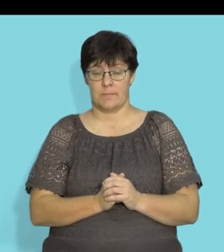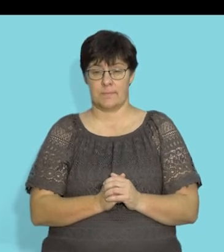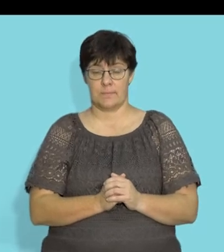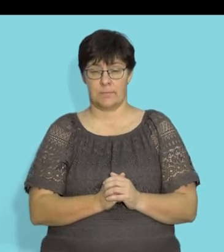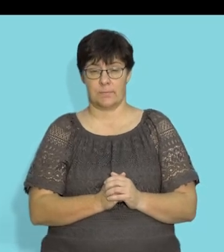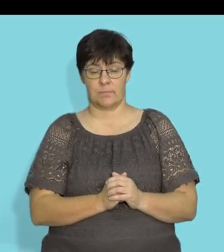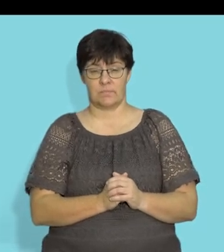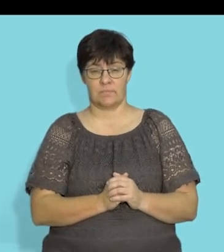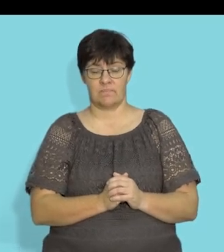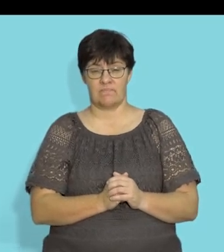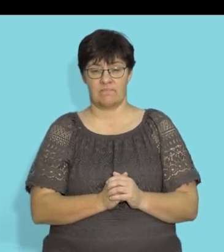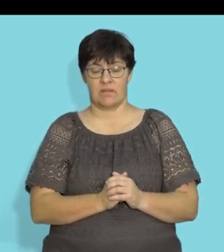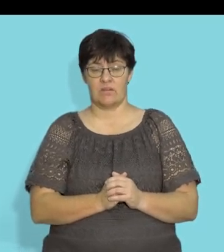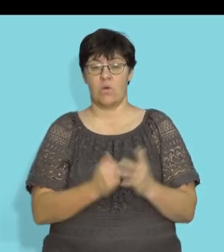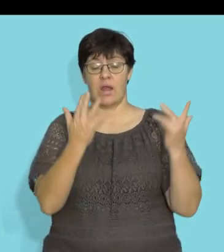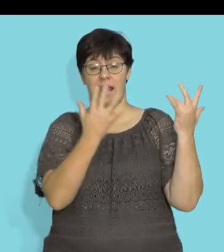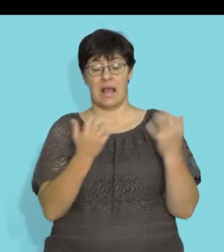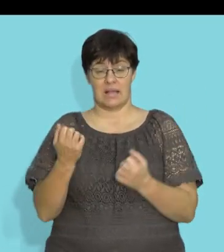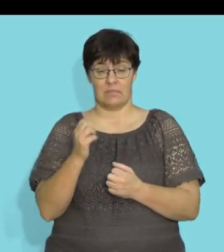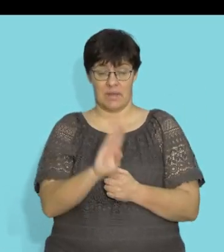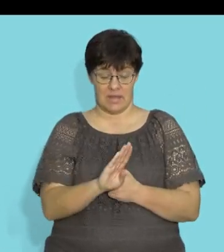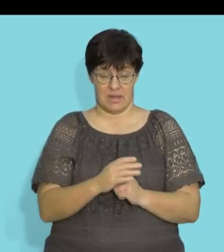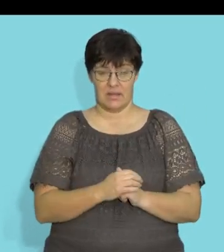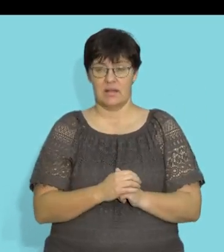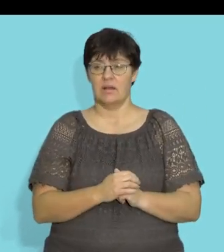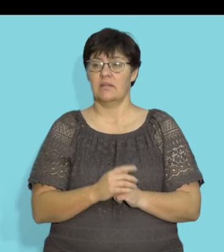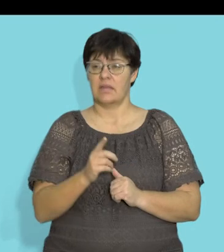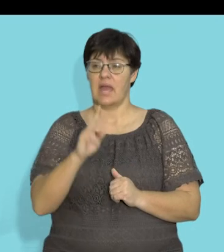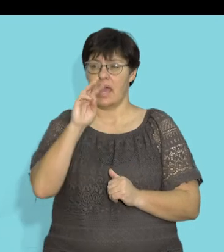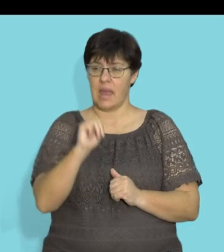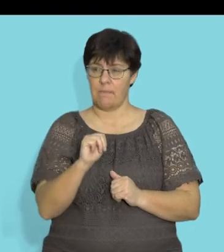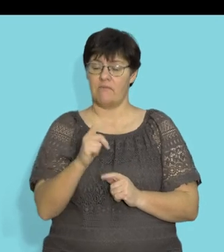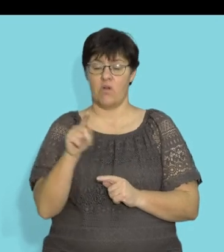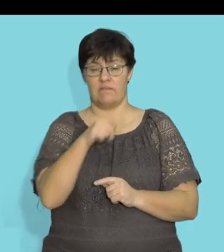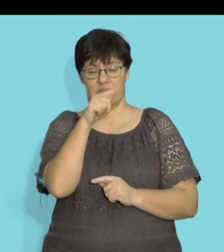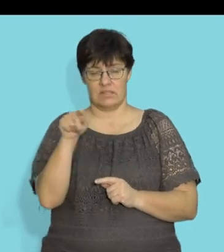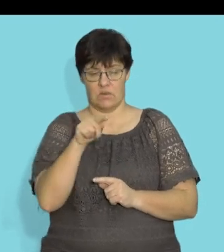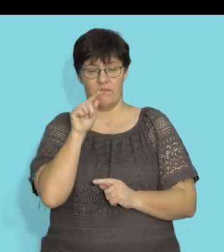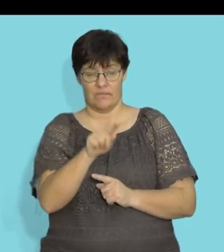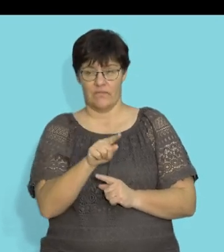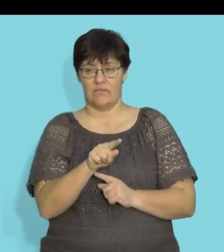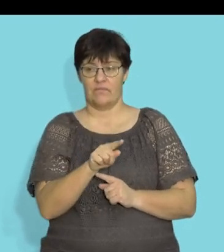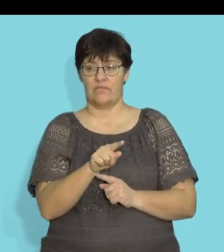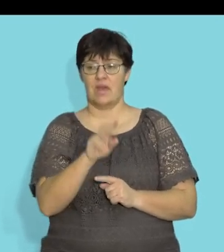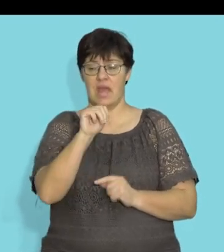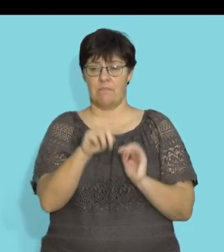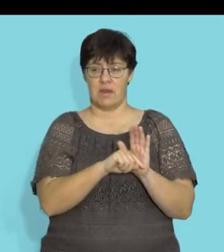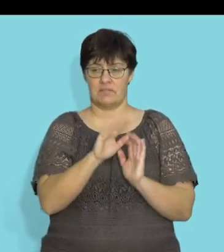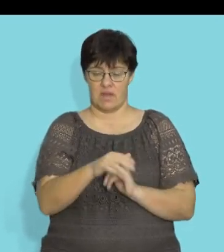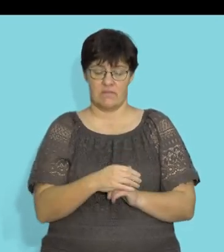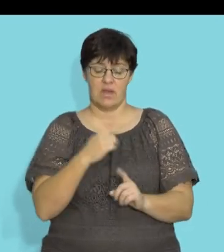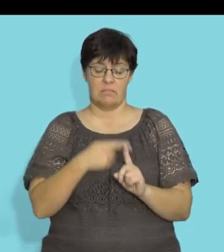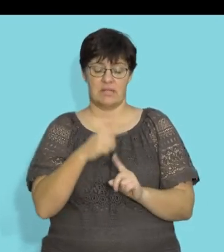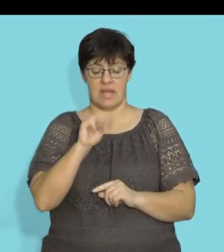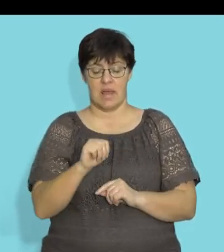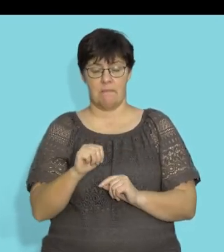at B. We are going to calculate in terms of m the sum to infinity of the series m minus